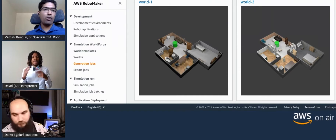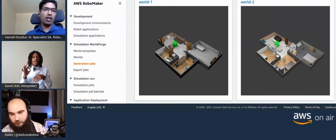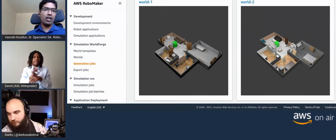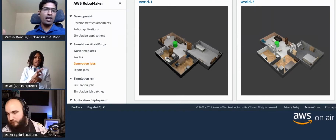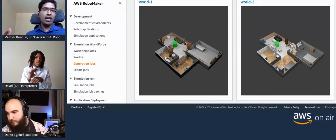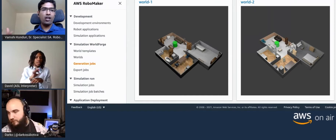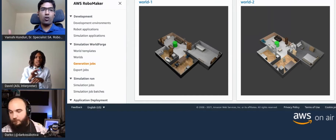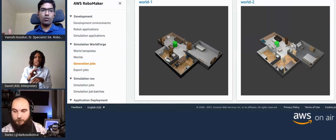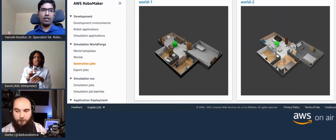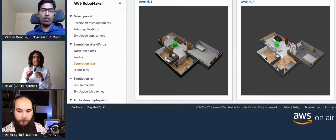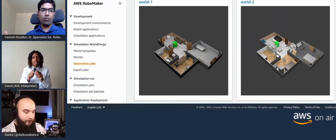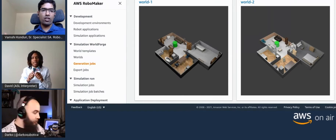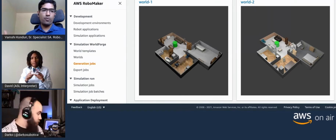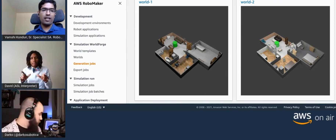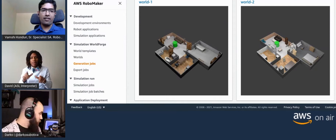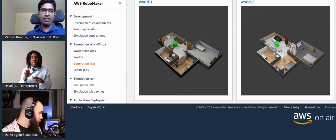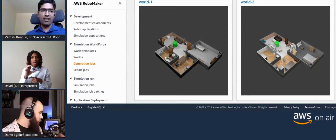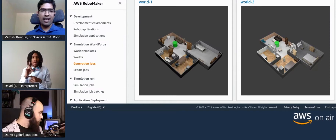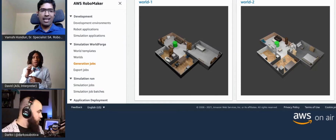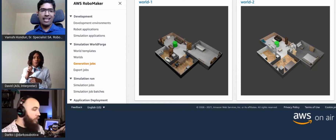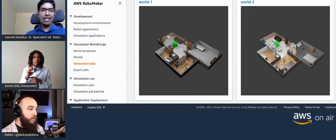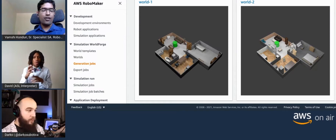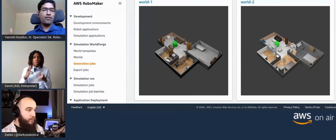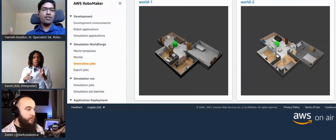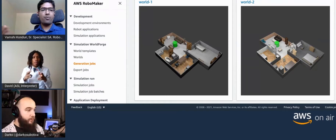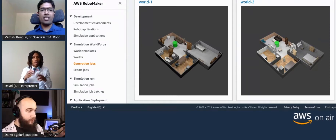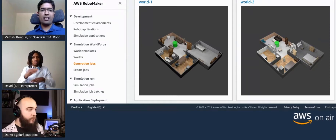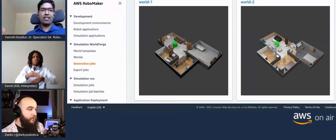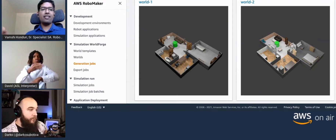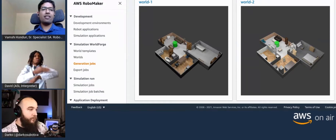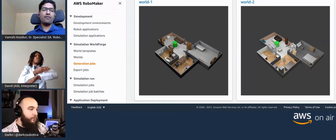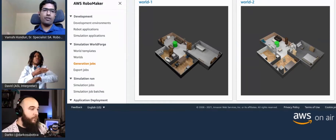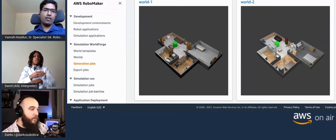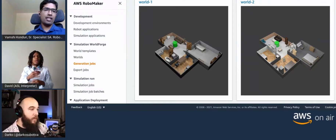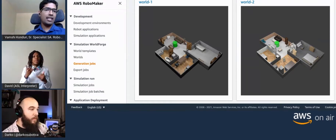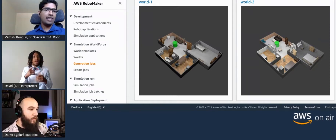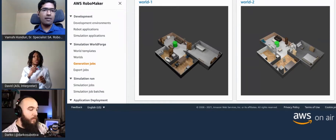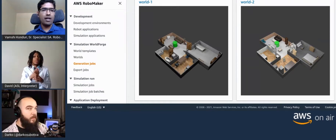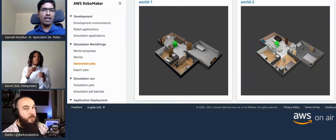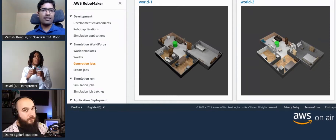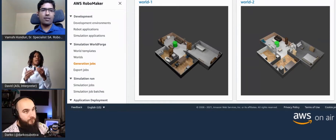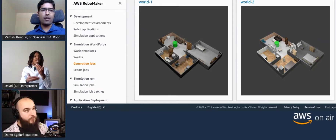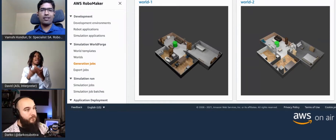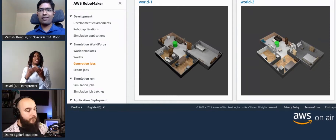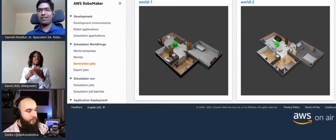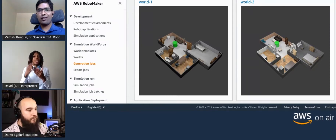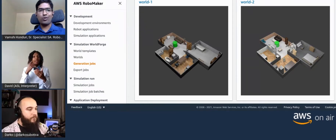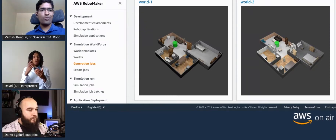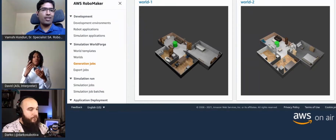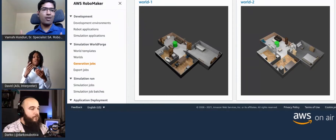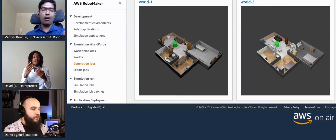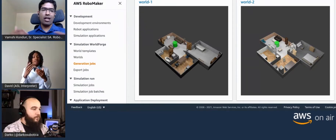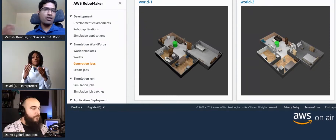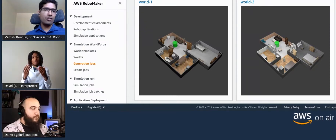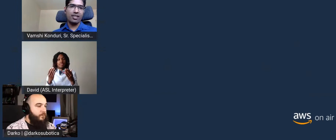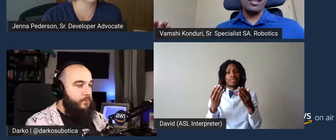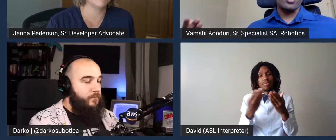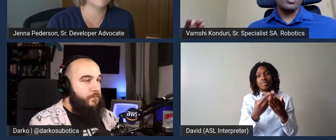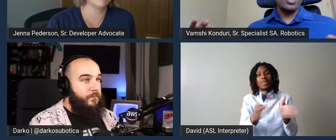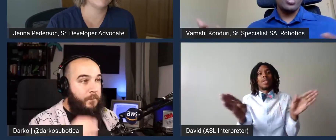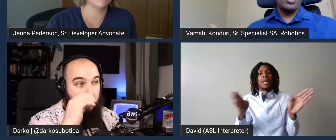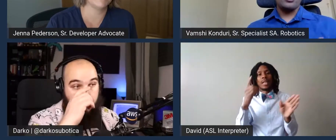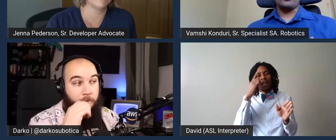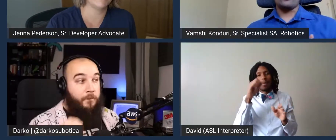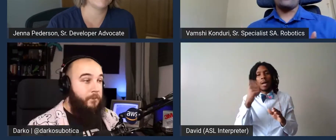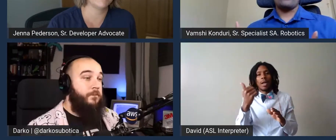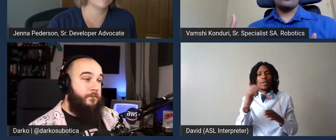functionality and deploy code to their robots better, now you've just made it easier for an entire market segment to think about other use